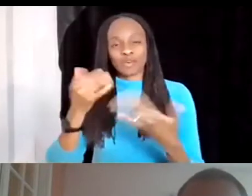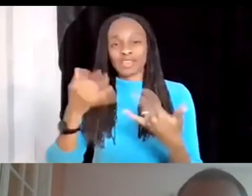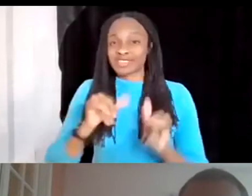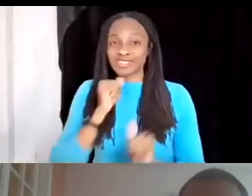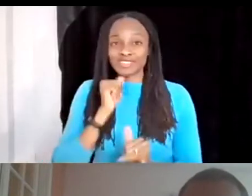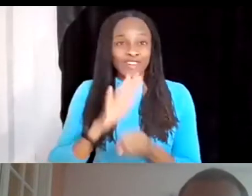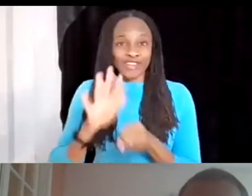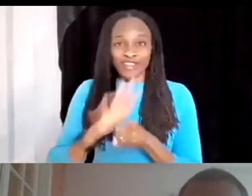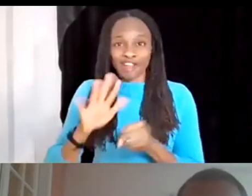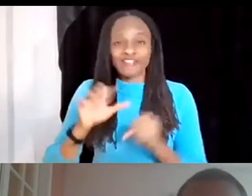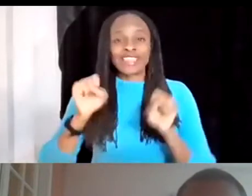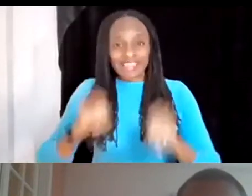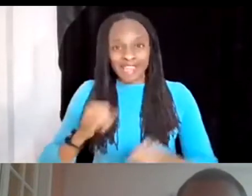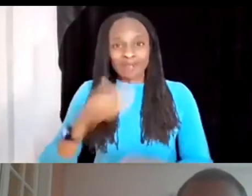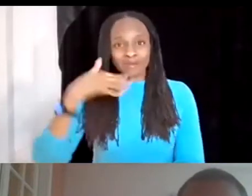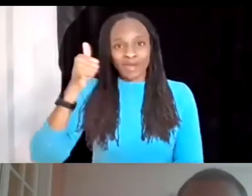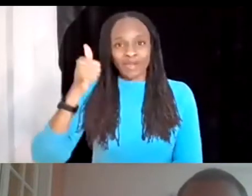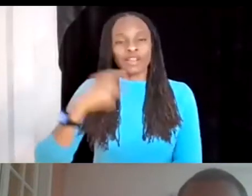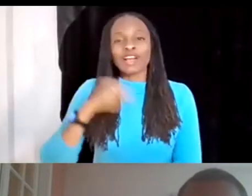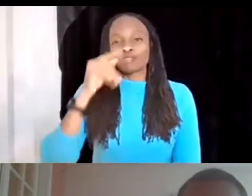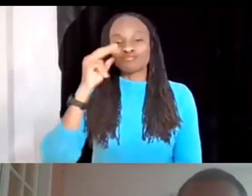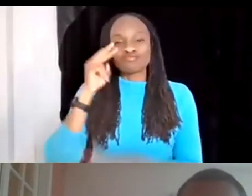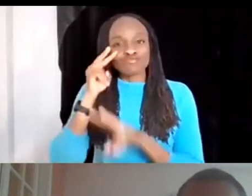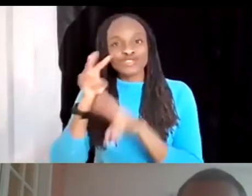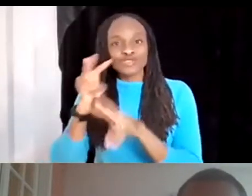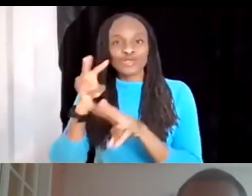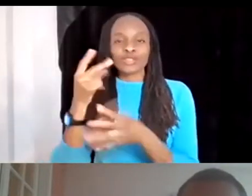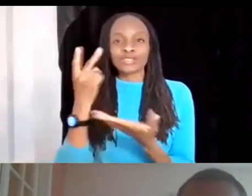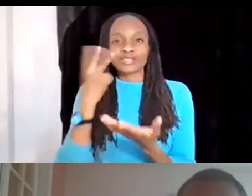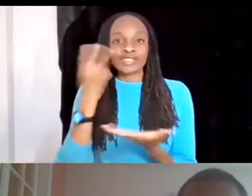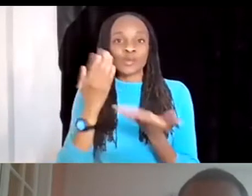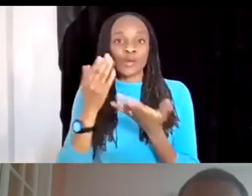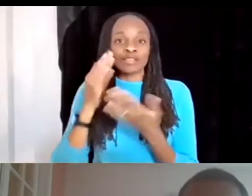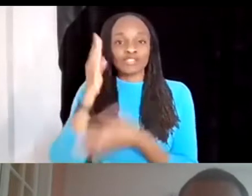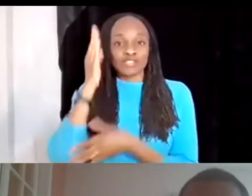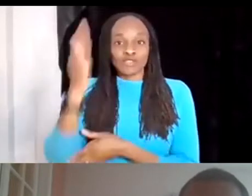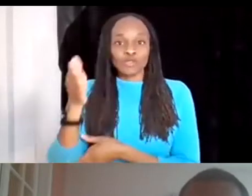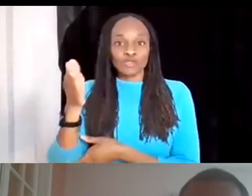be better. And I'm looking forward to what the future holds.